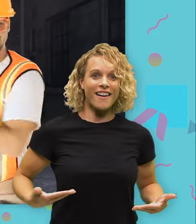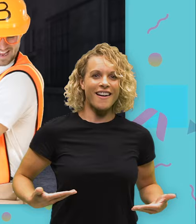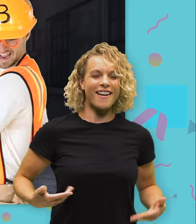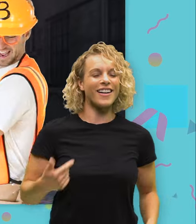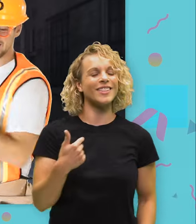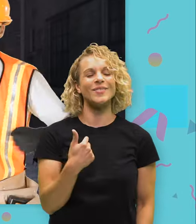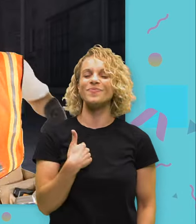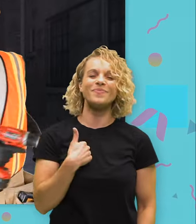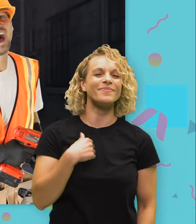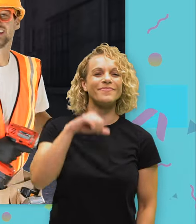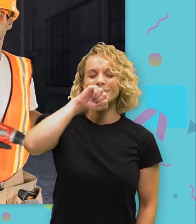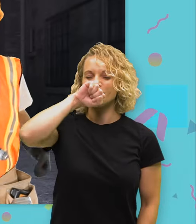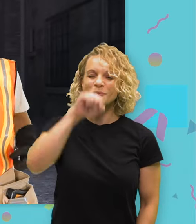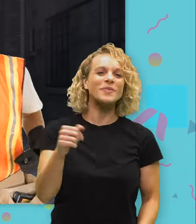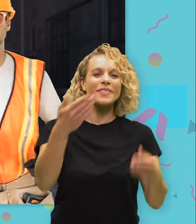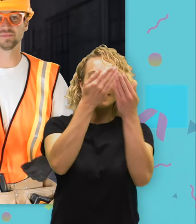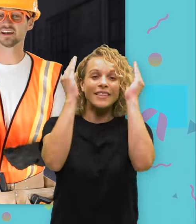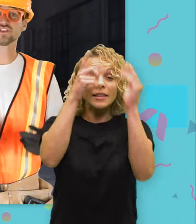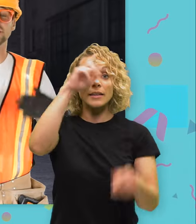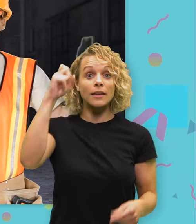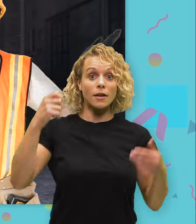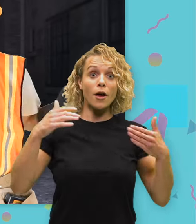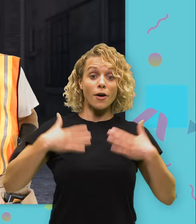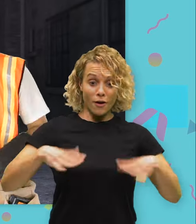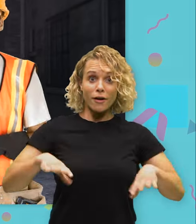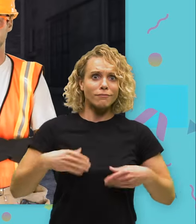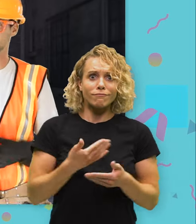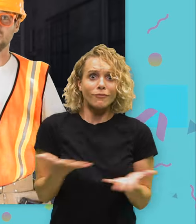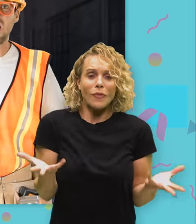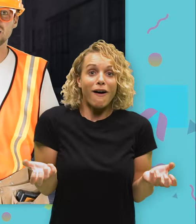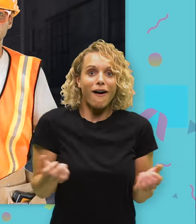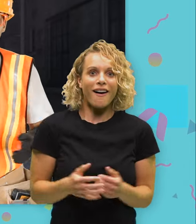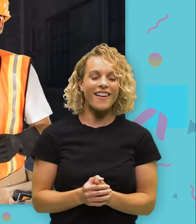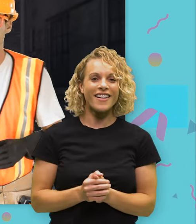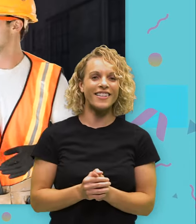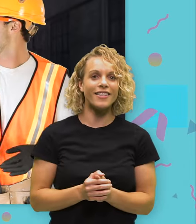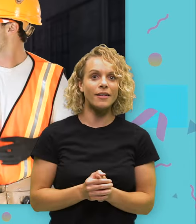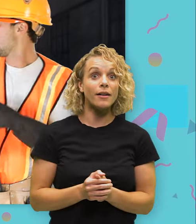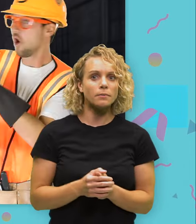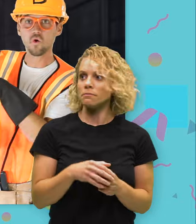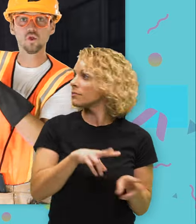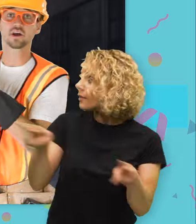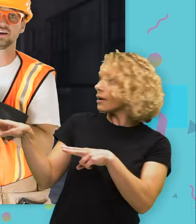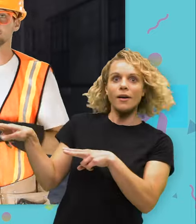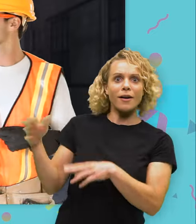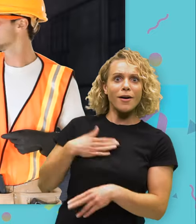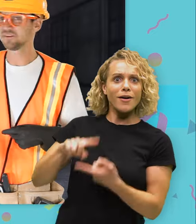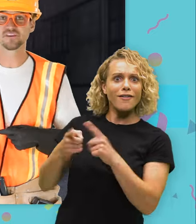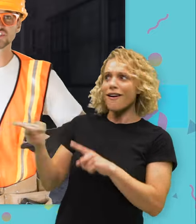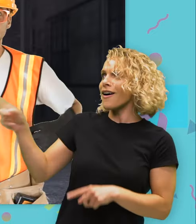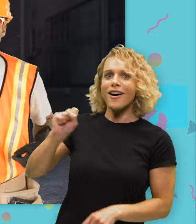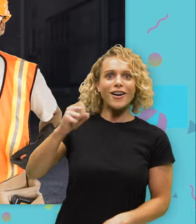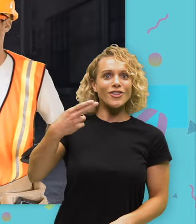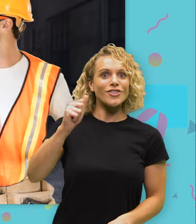outfit? I love Halloween because you can dress up as whatever you want. Oh, look,